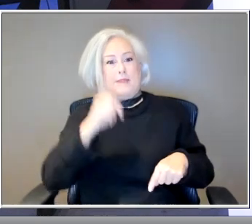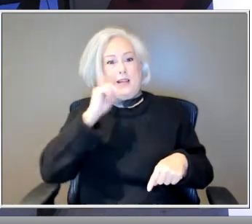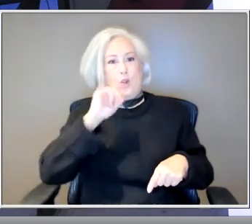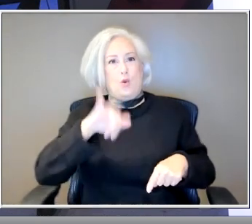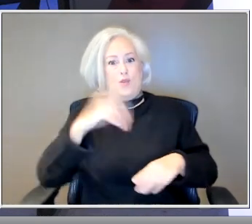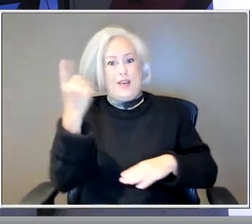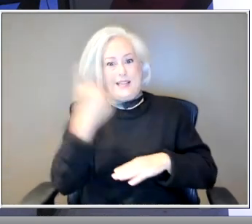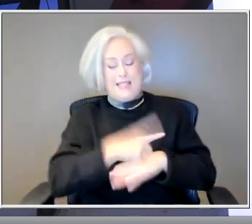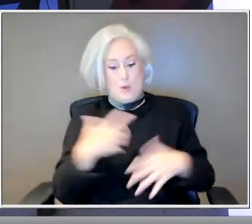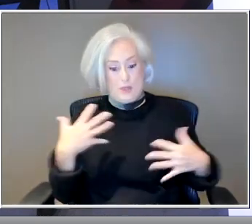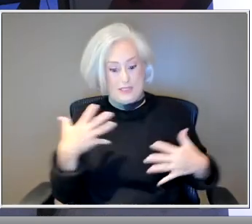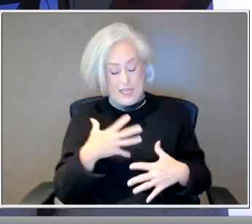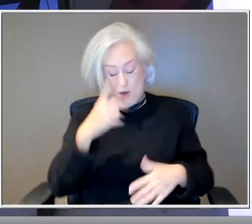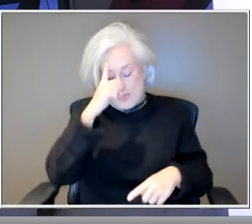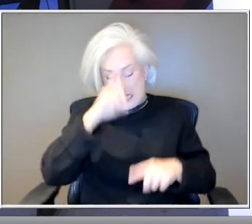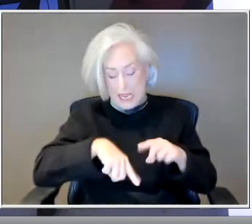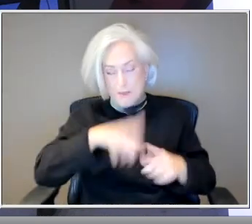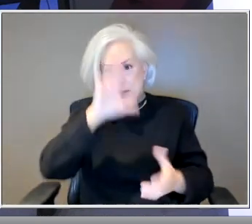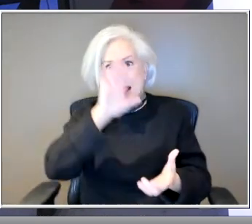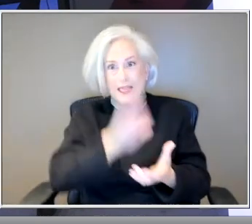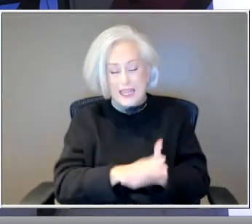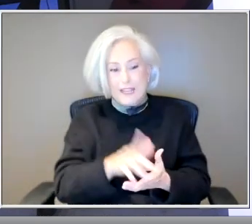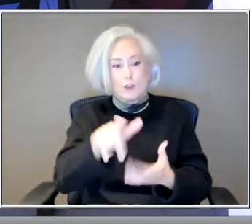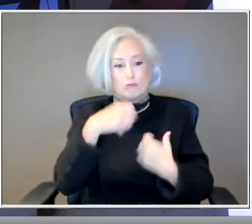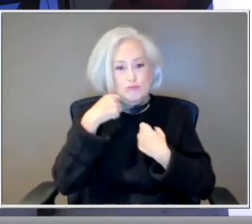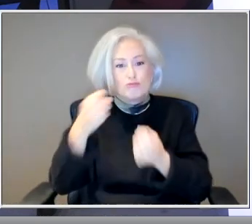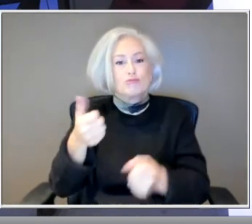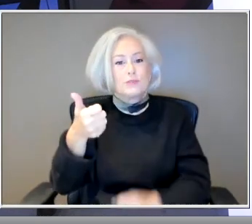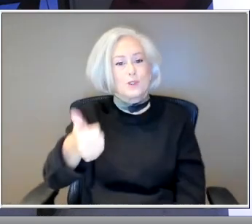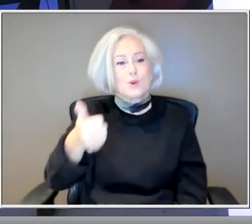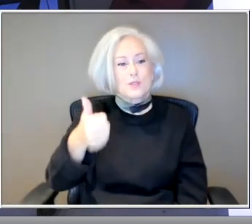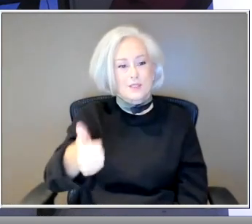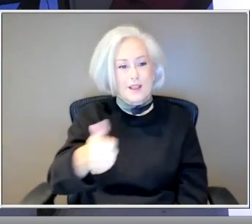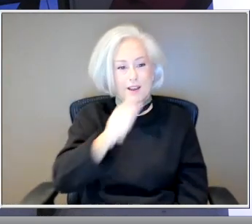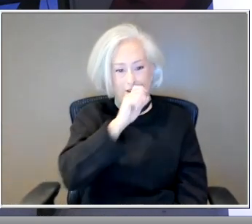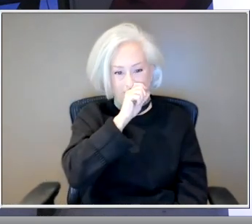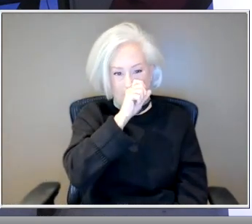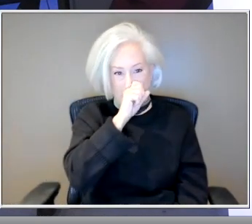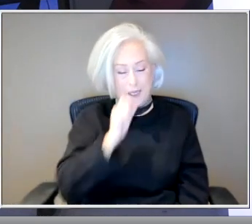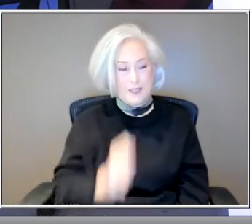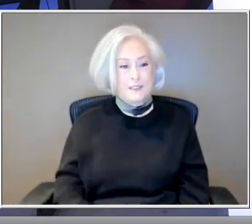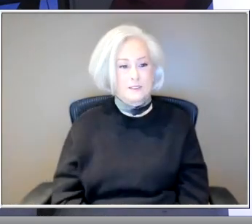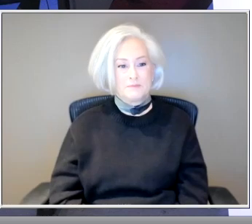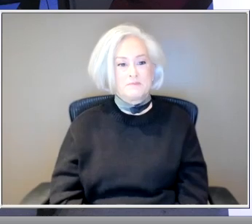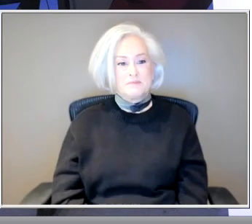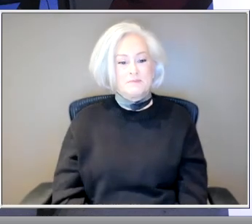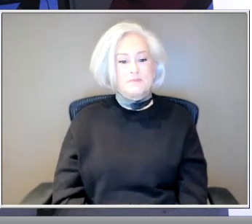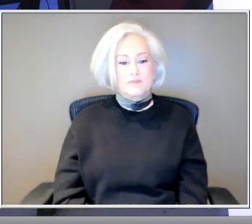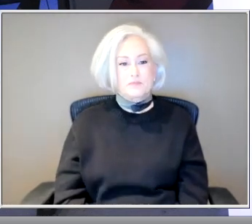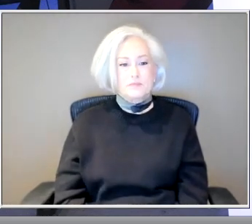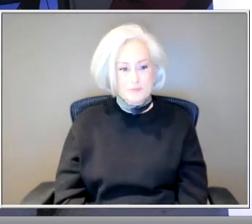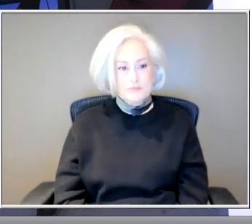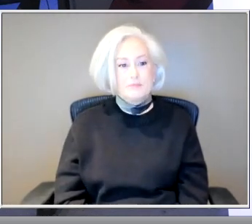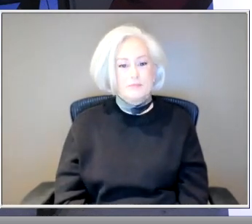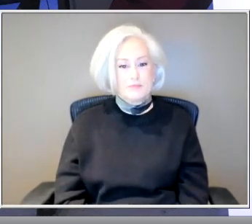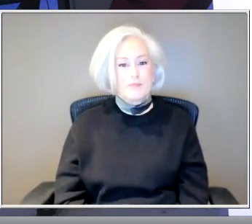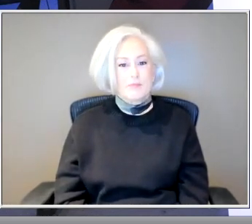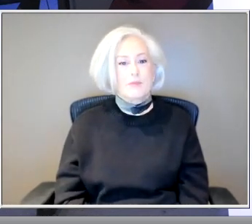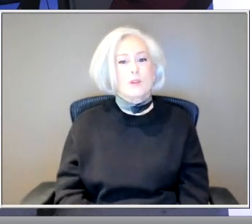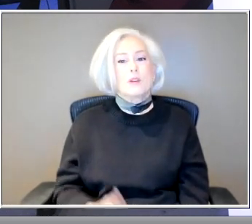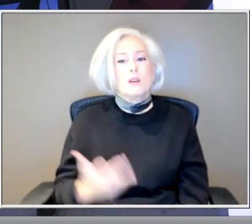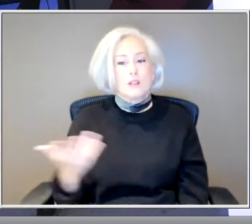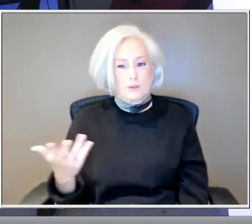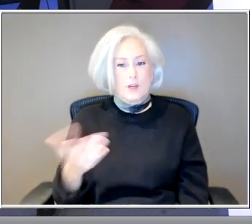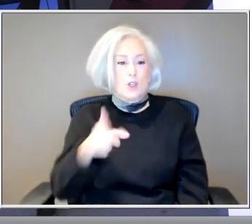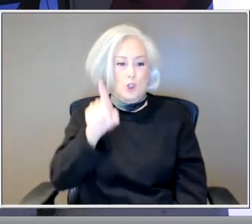drove yourself when you have all of this taking place. What was it like when you hear from that hospital, you need a new